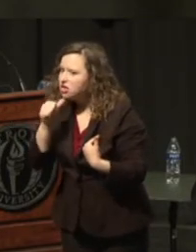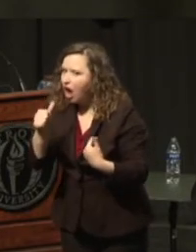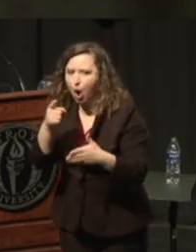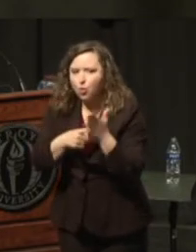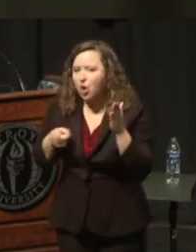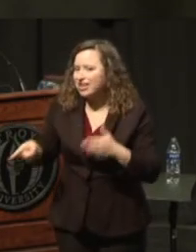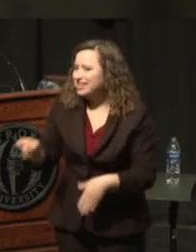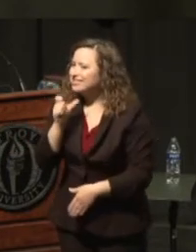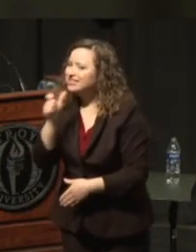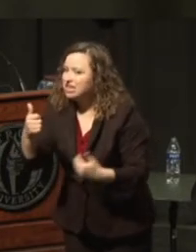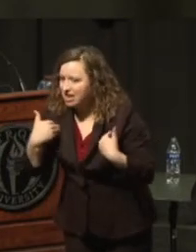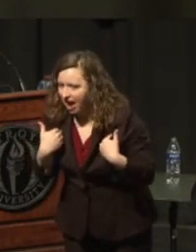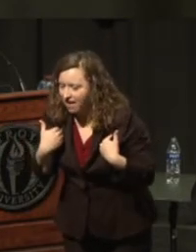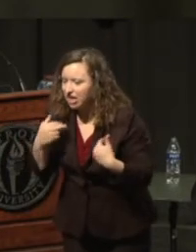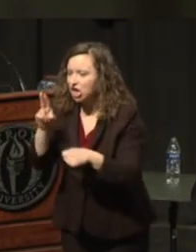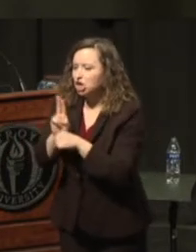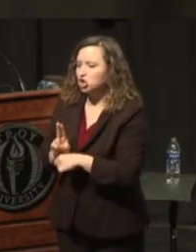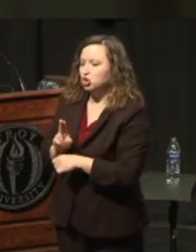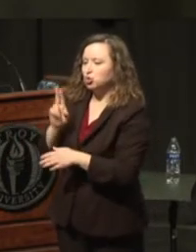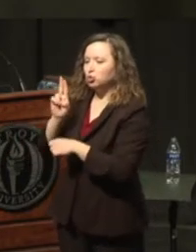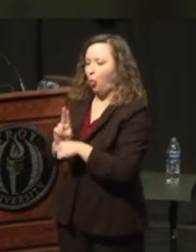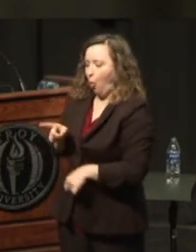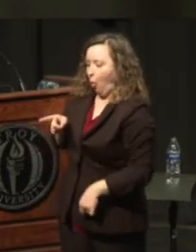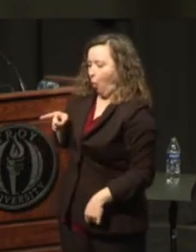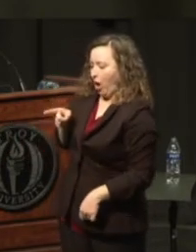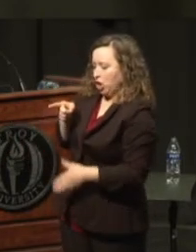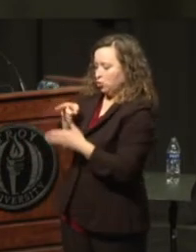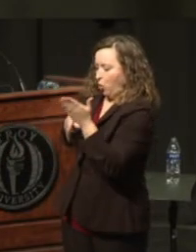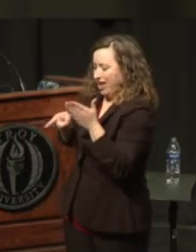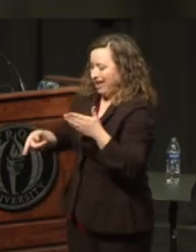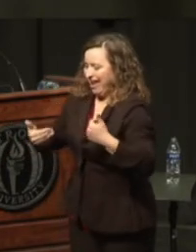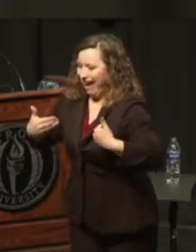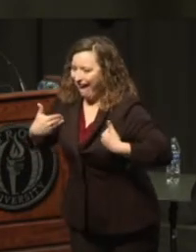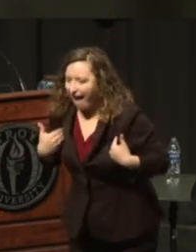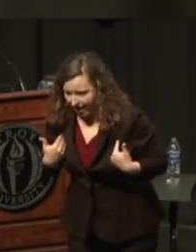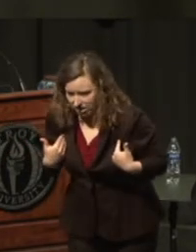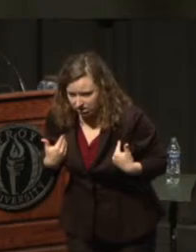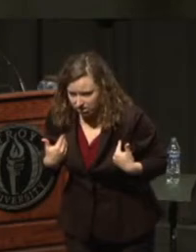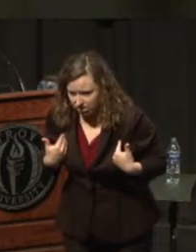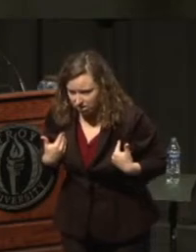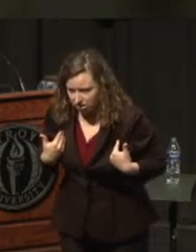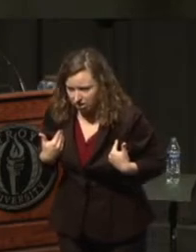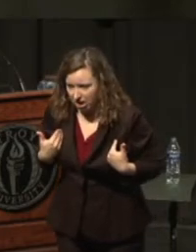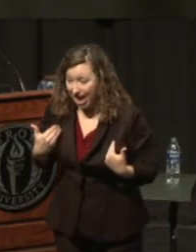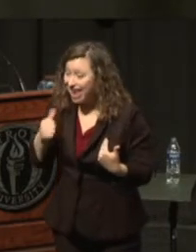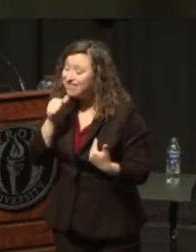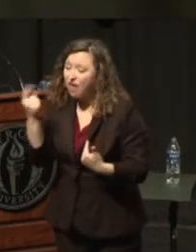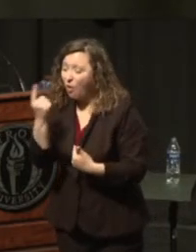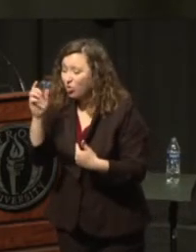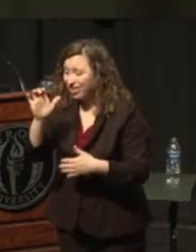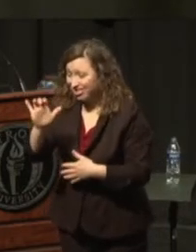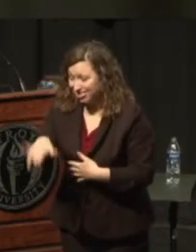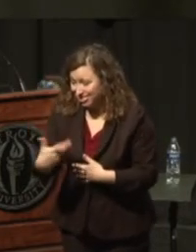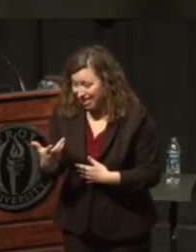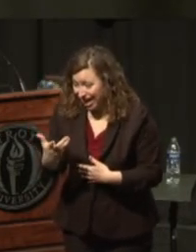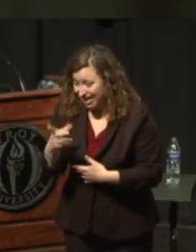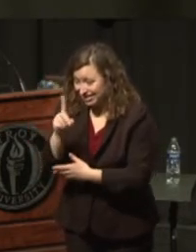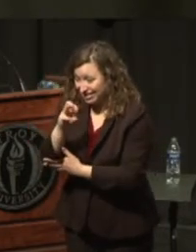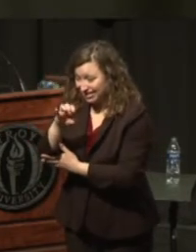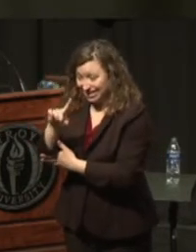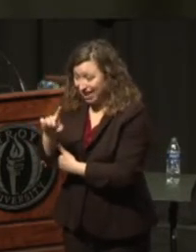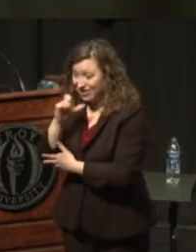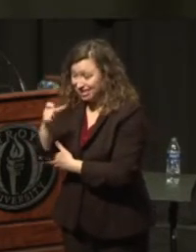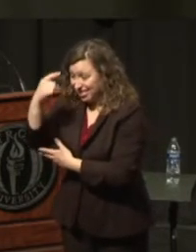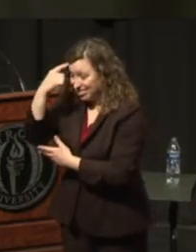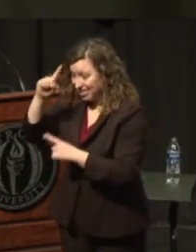he had to take down Goliath. And not only that, David didn't think